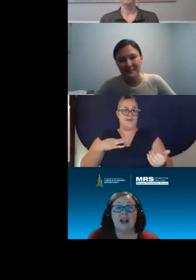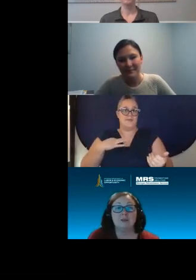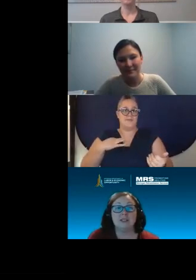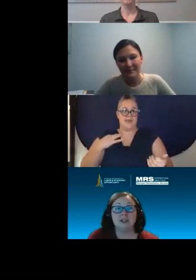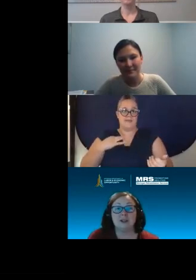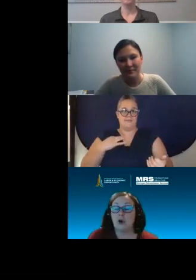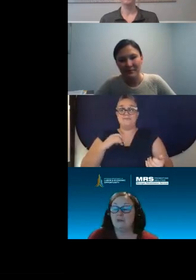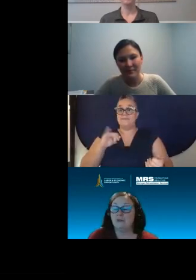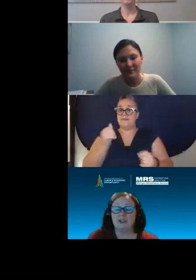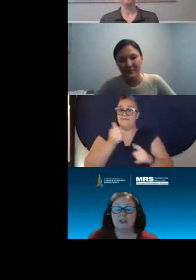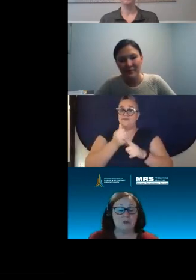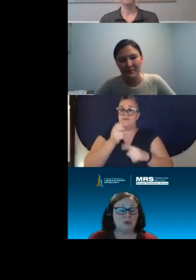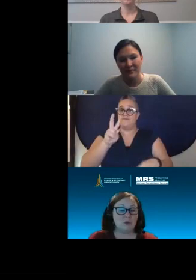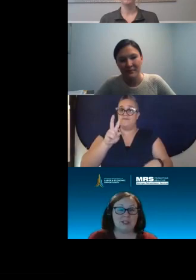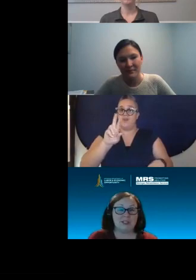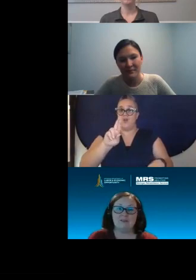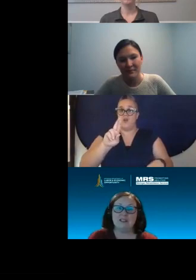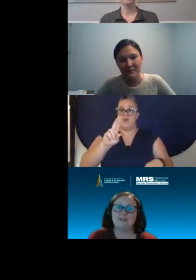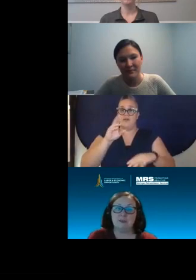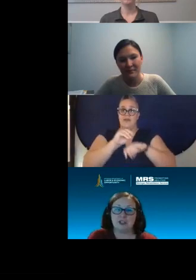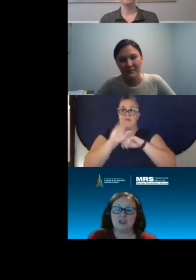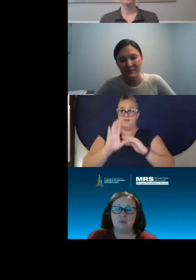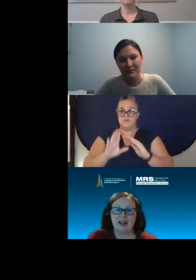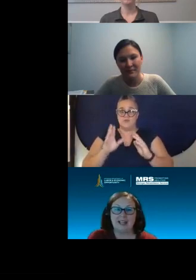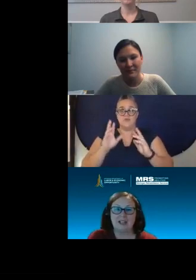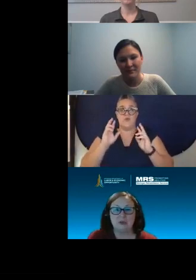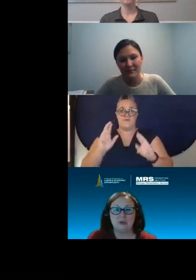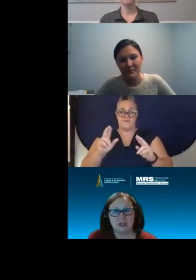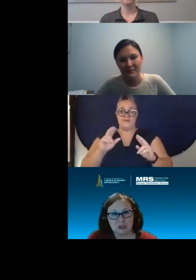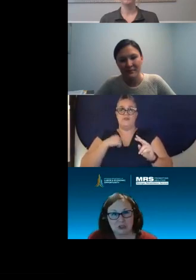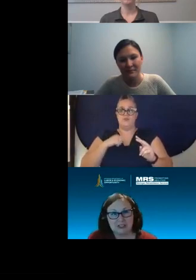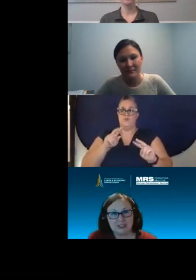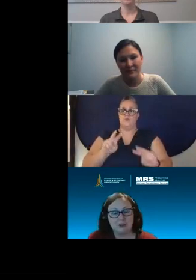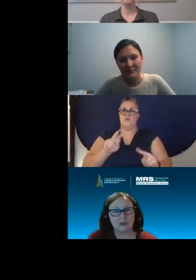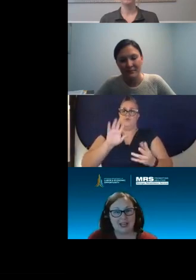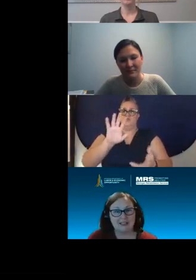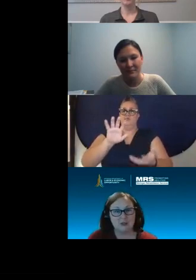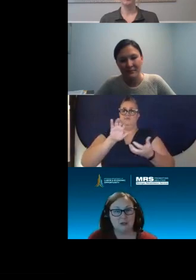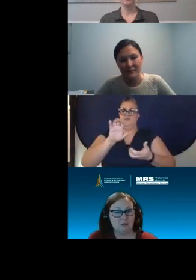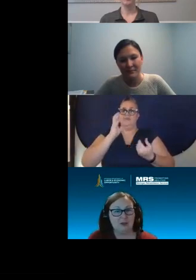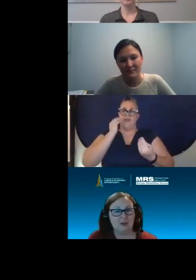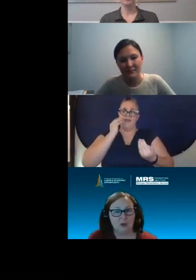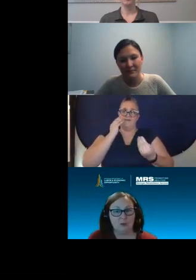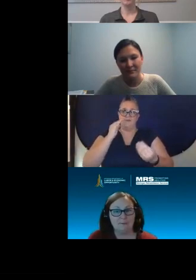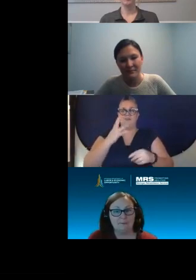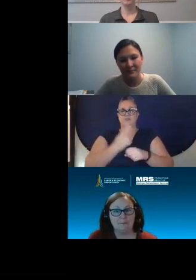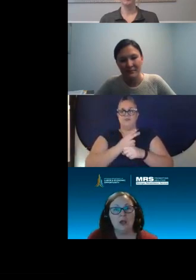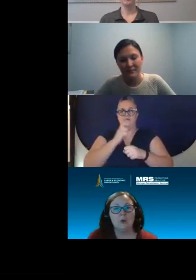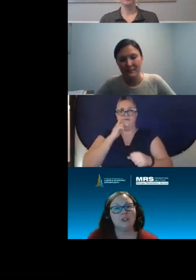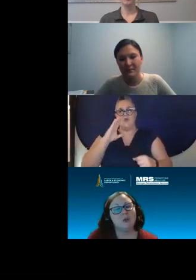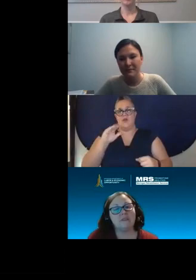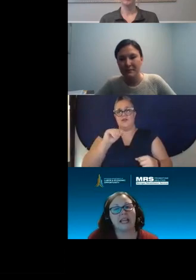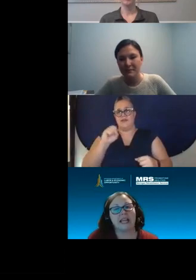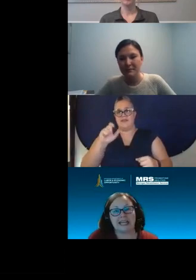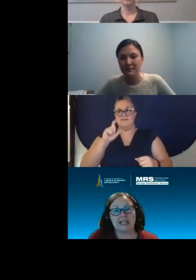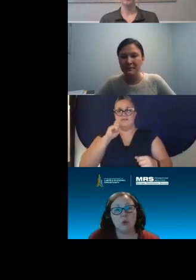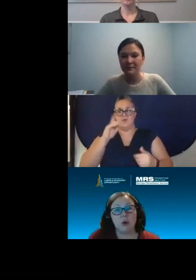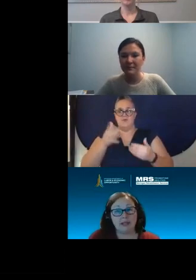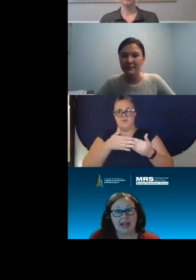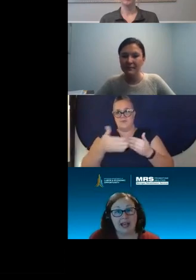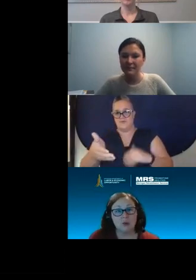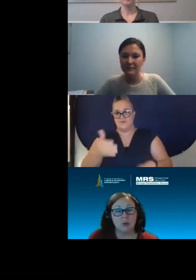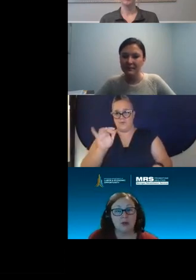VR counselor, hopefully you received this information well and you can use this with your caseloads moving forward. Once you have a candidate